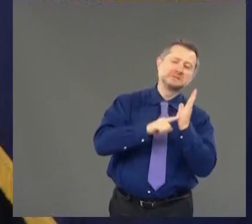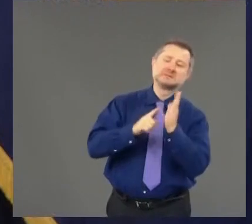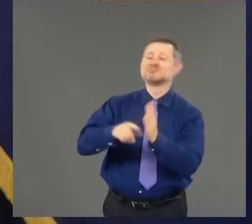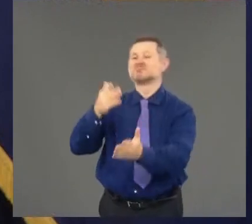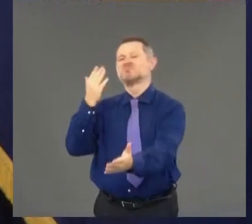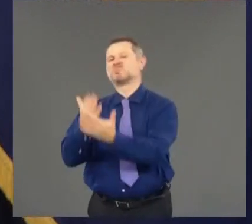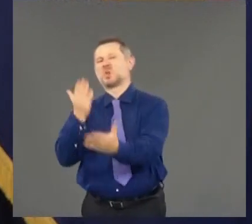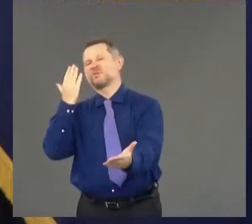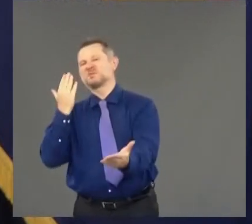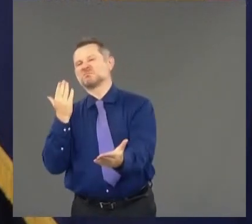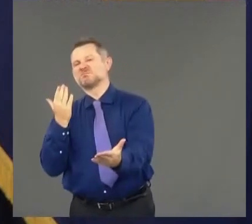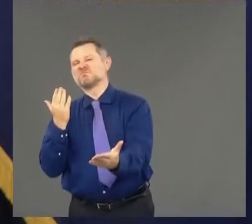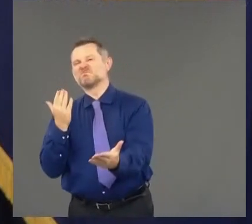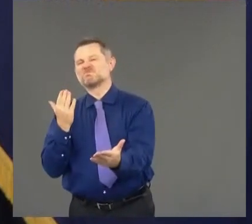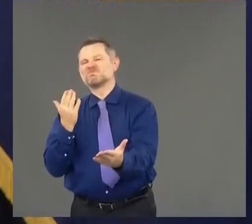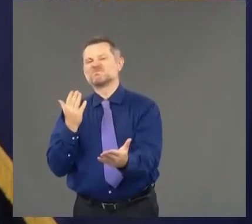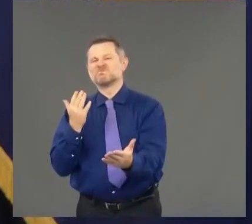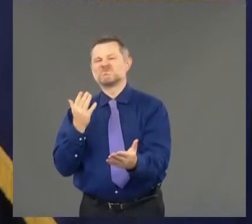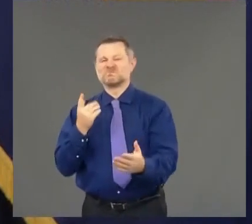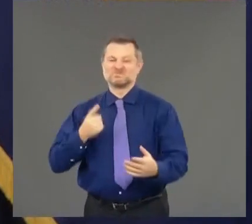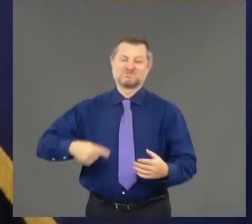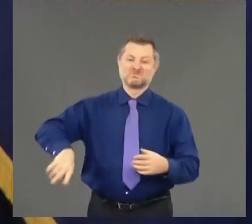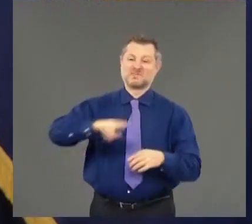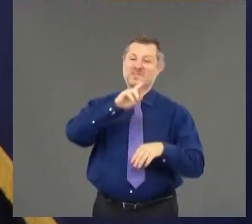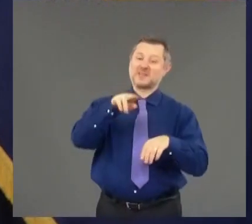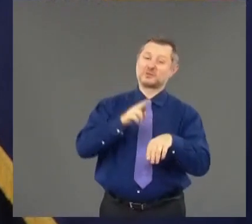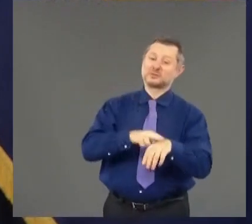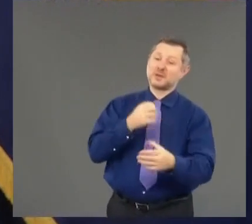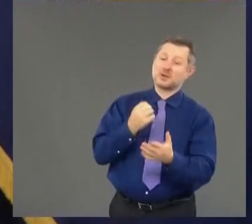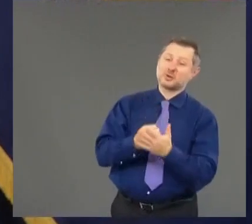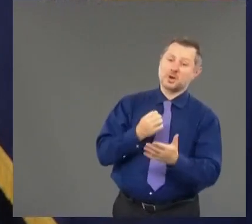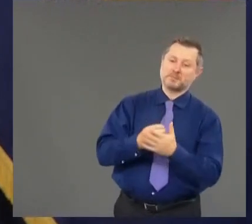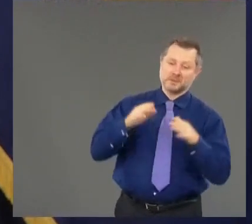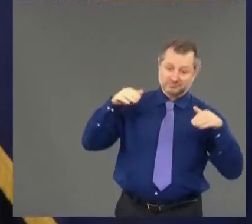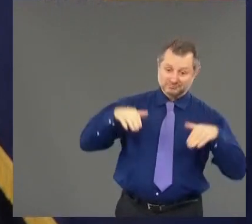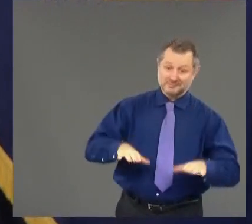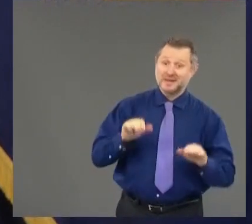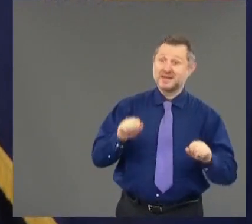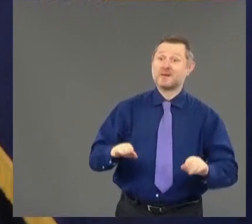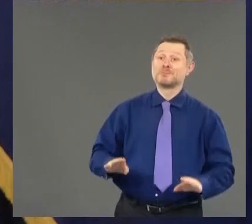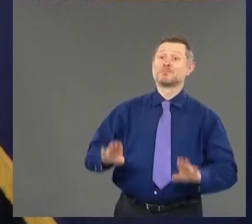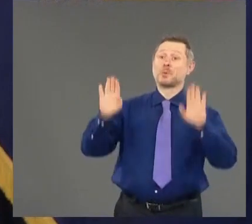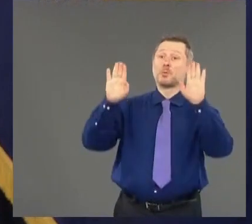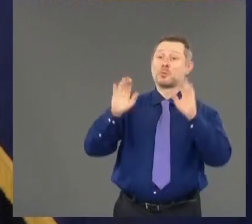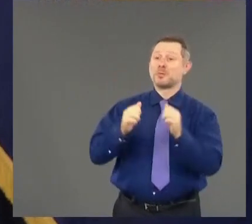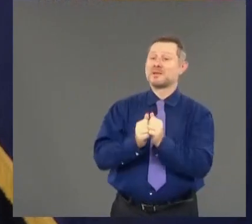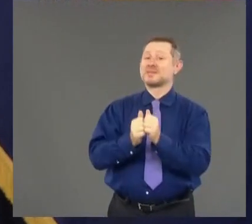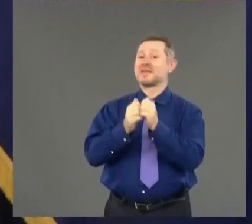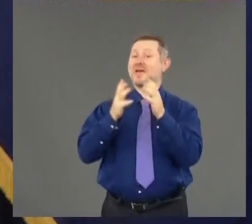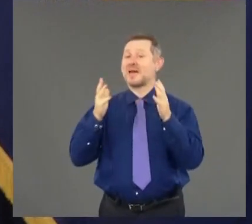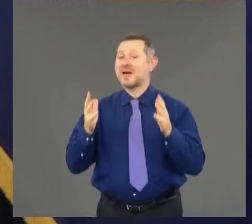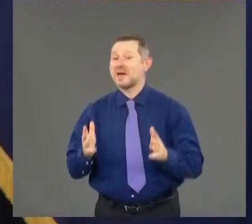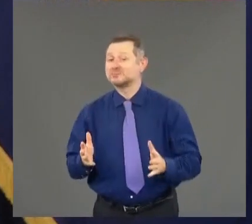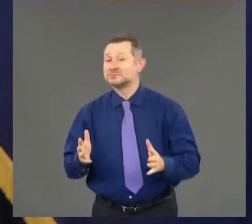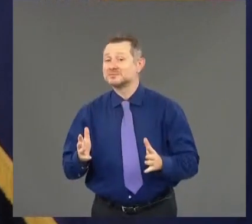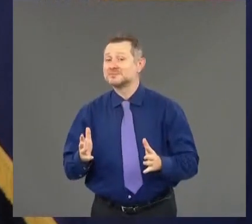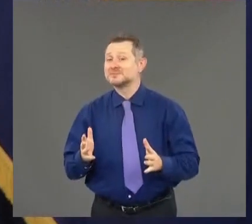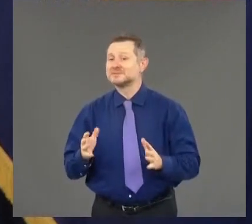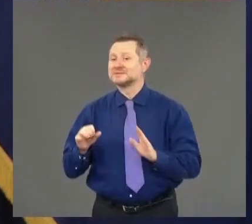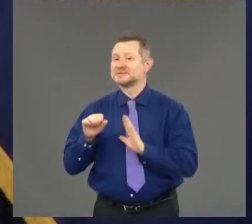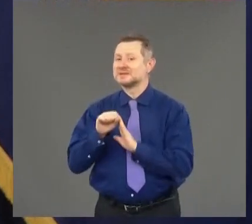a situation like this without state and local governments